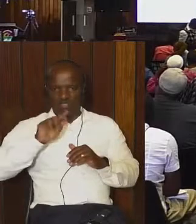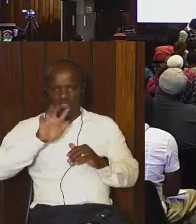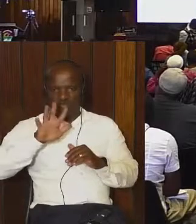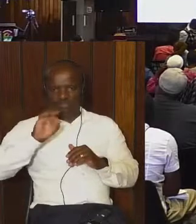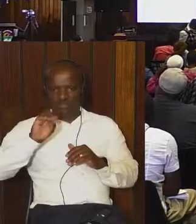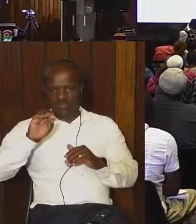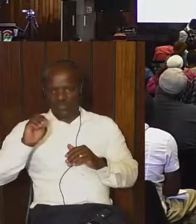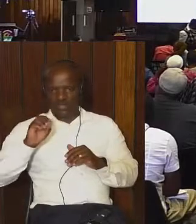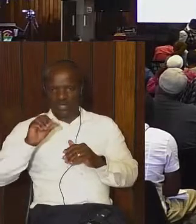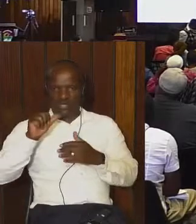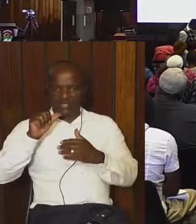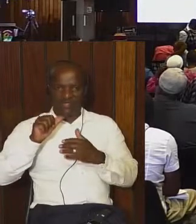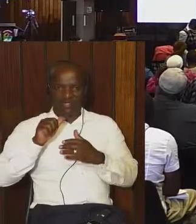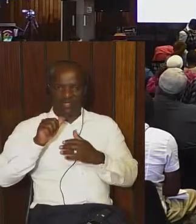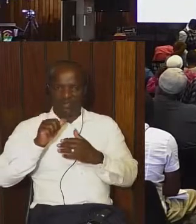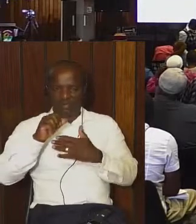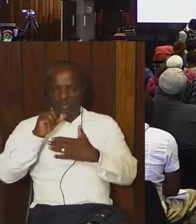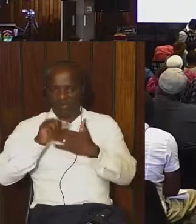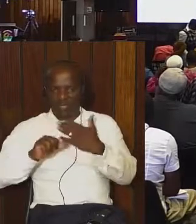you send them to the taxis,